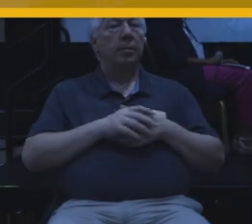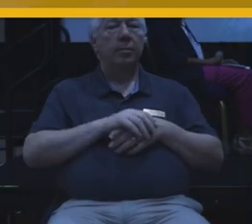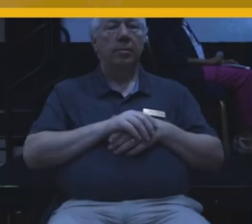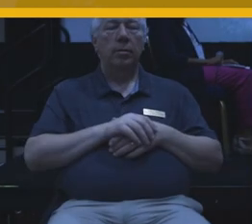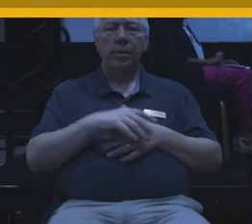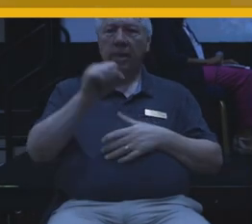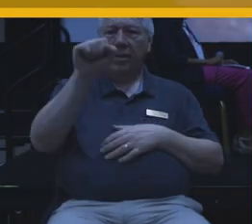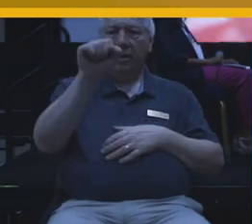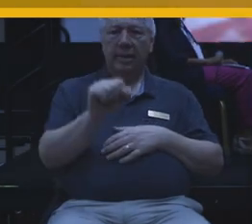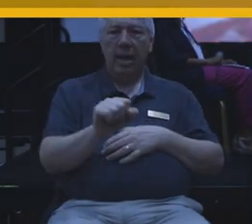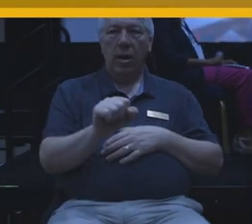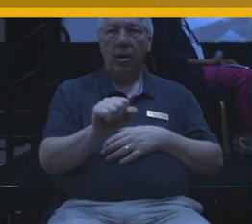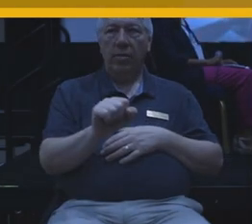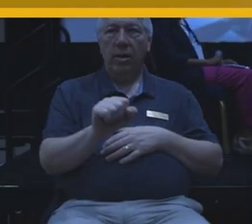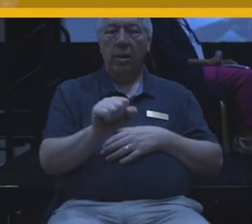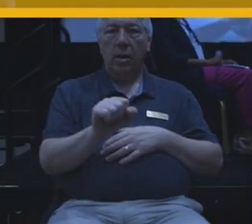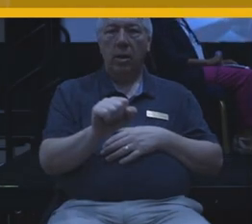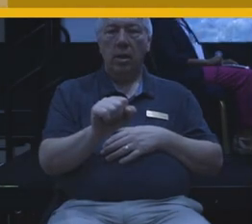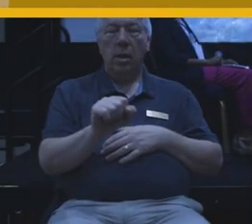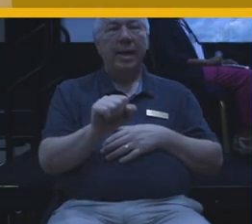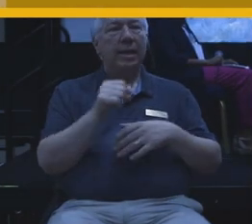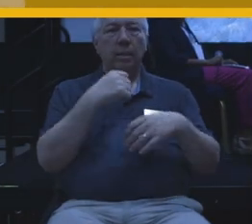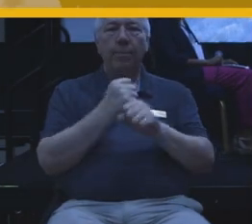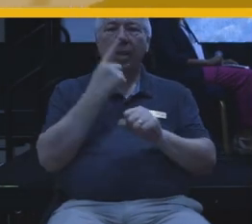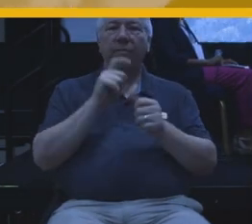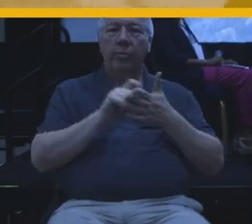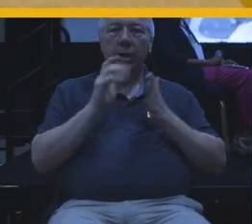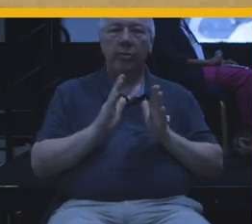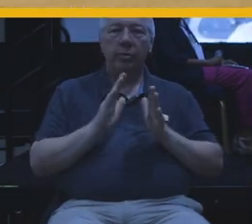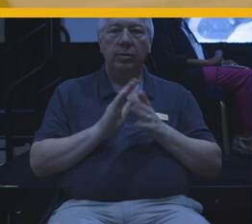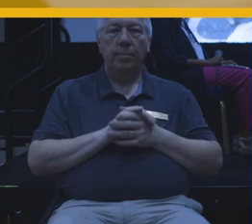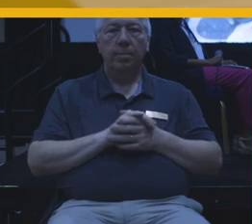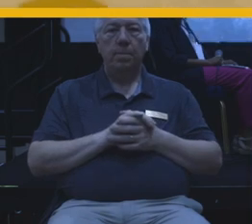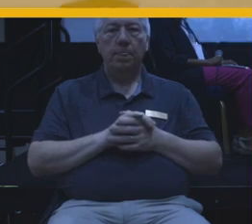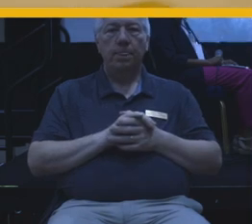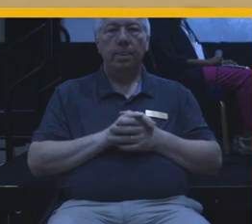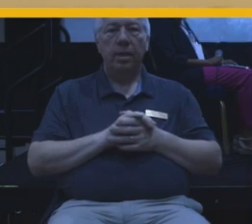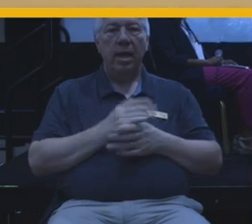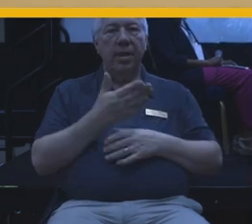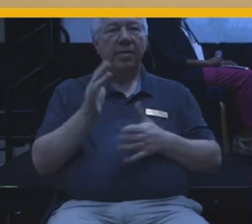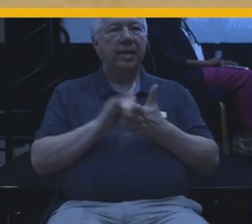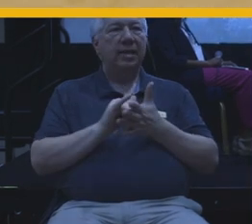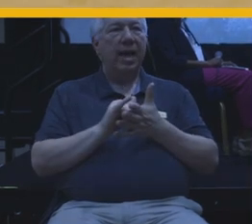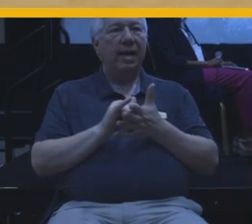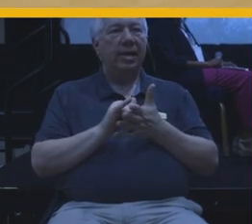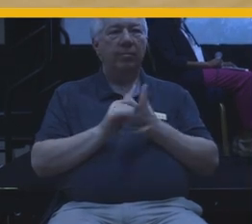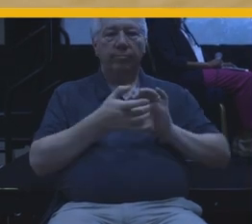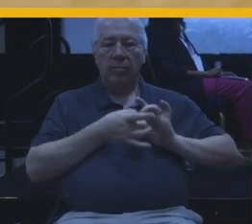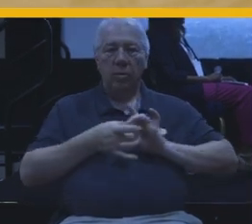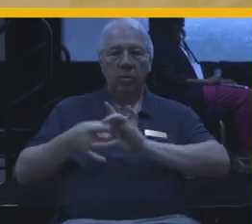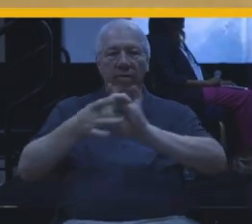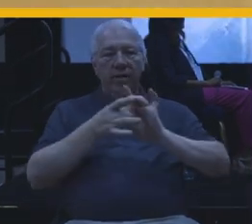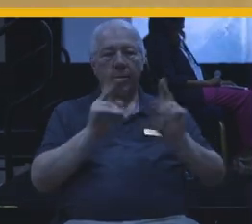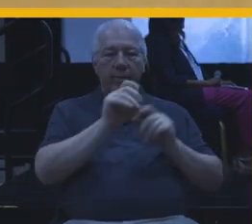The South is made for writers. I think the things that unify people in the South are the same